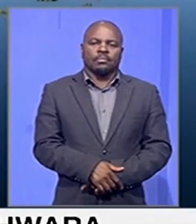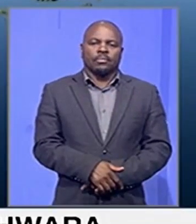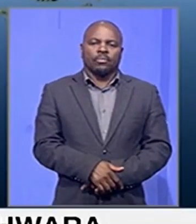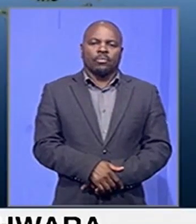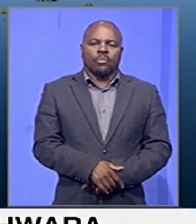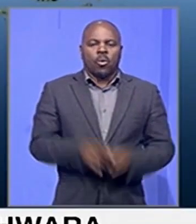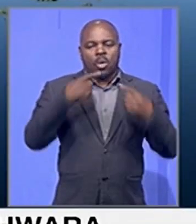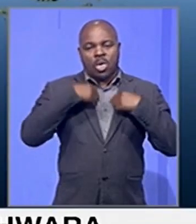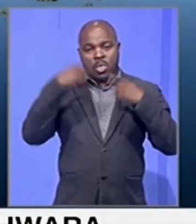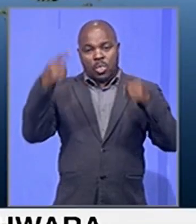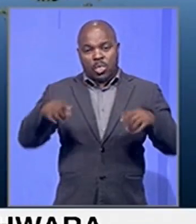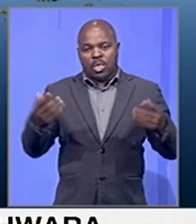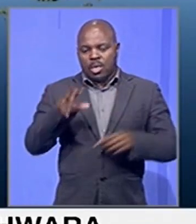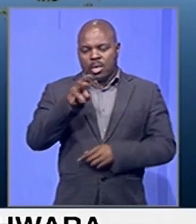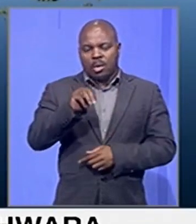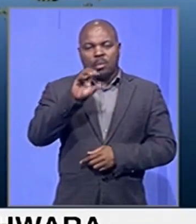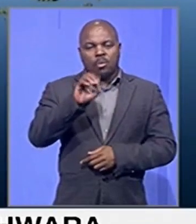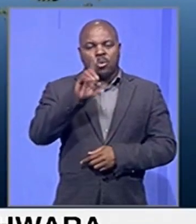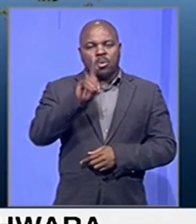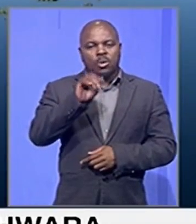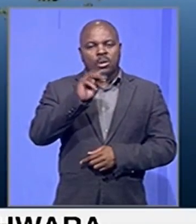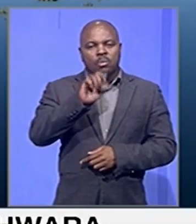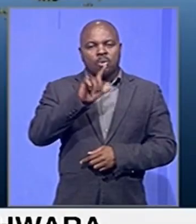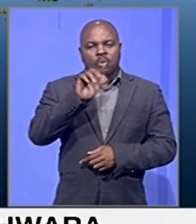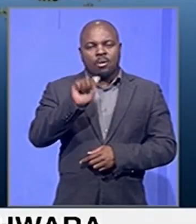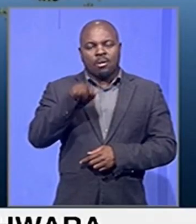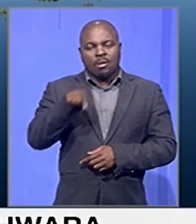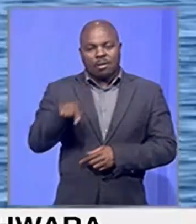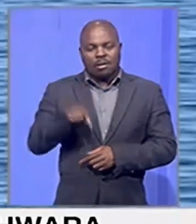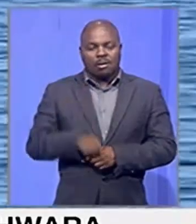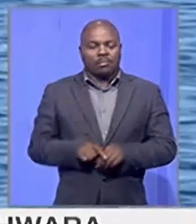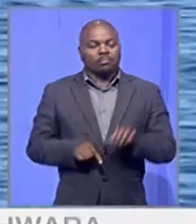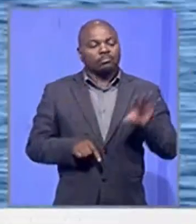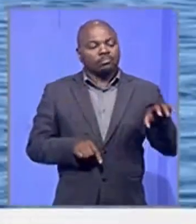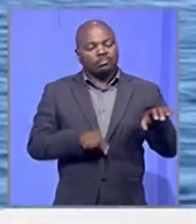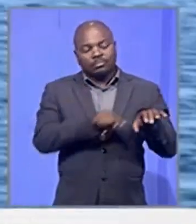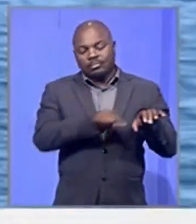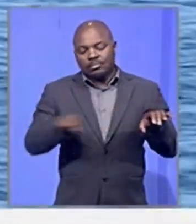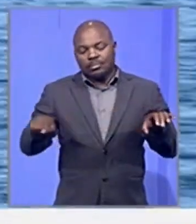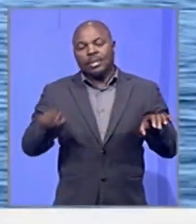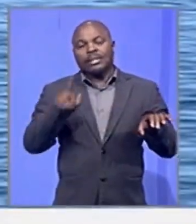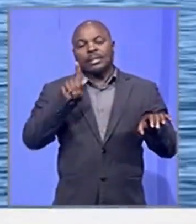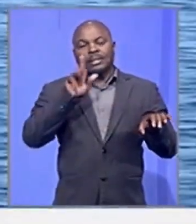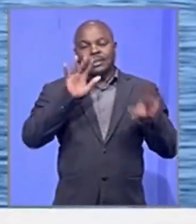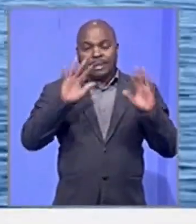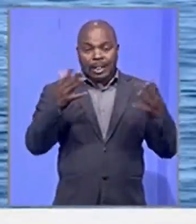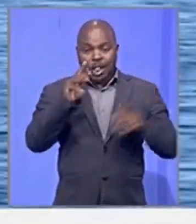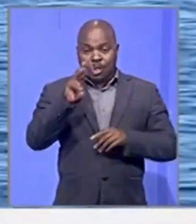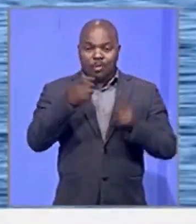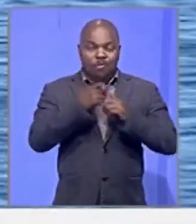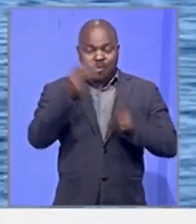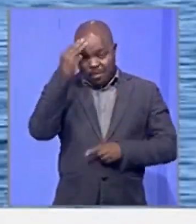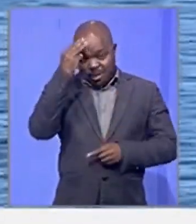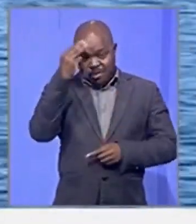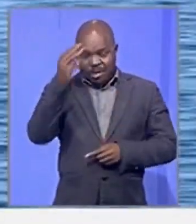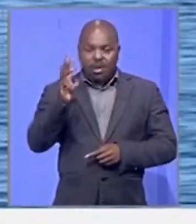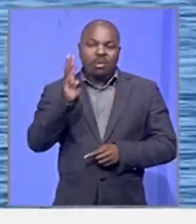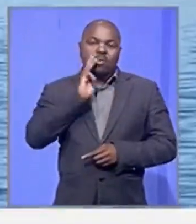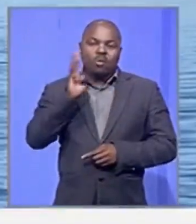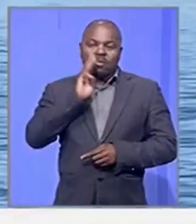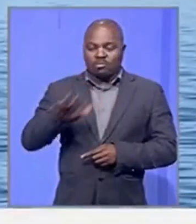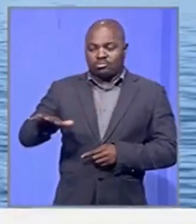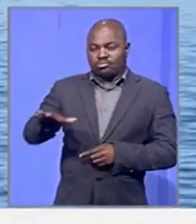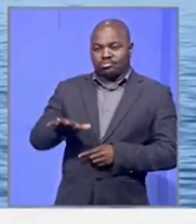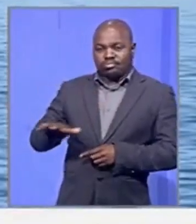Re goroga mo letamong la Modimola. Dikilometara di ka nna 10 go tswa mo toropong ya Mahikeng. Re gorogela mo metsing a re nang